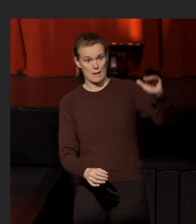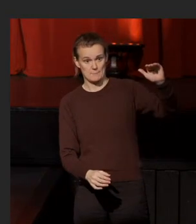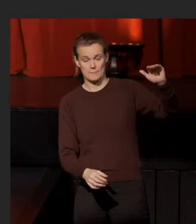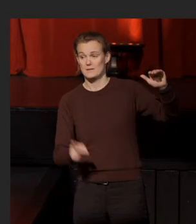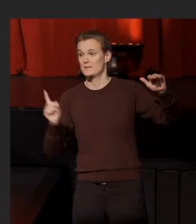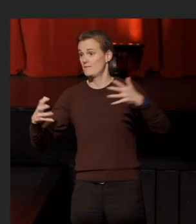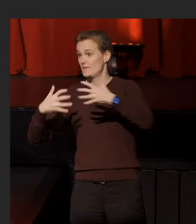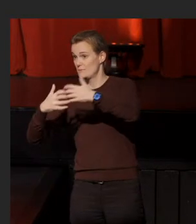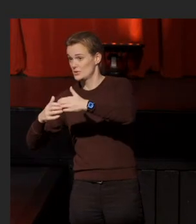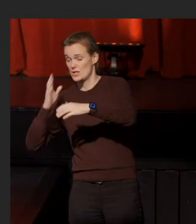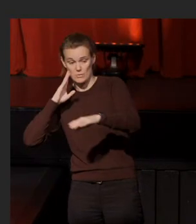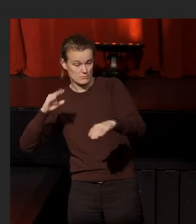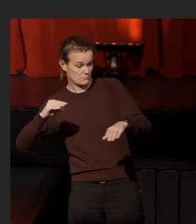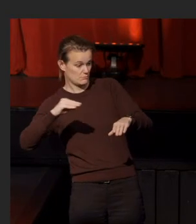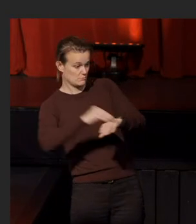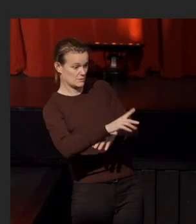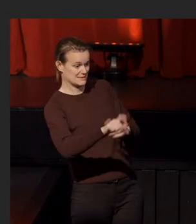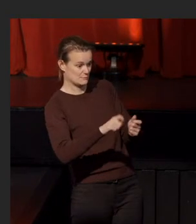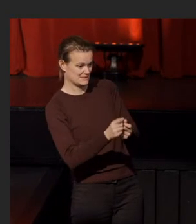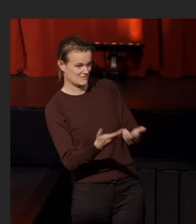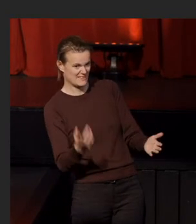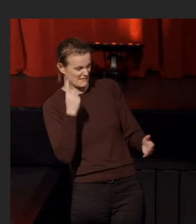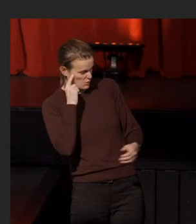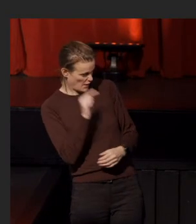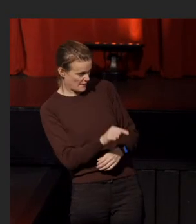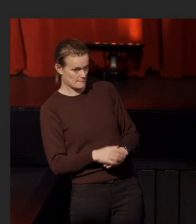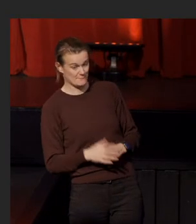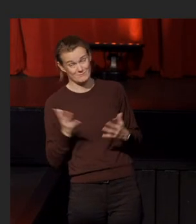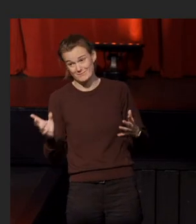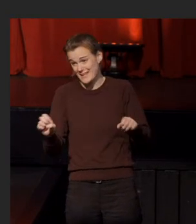through. That's a broken system. Thank you.